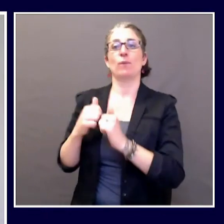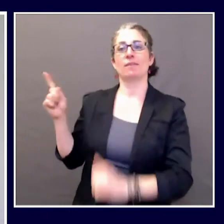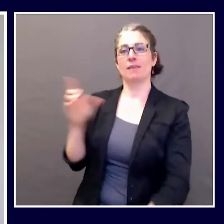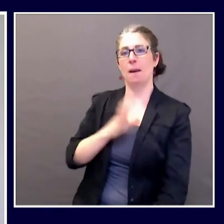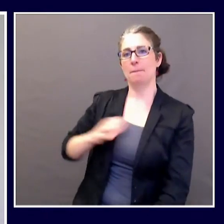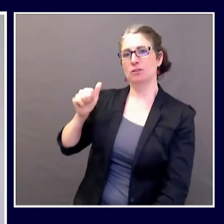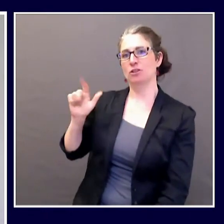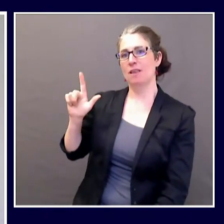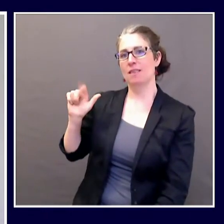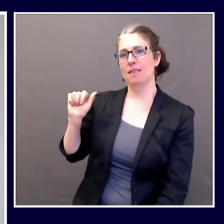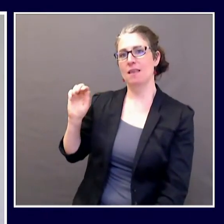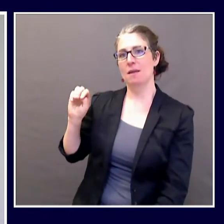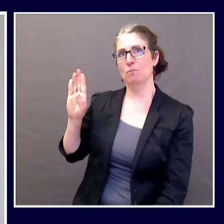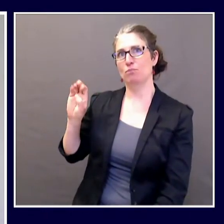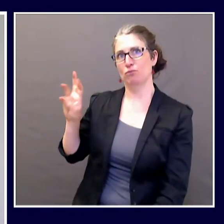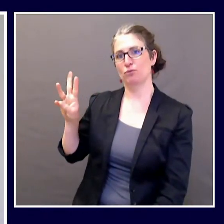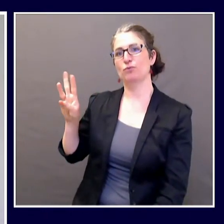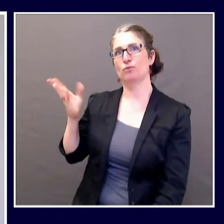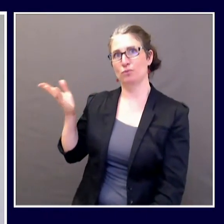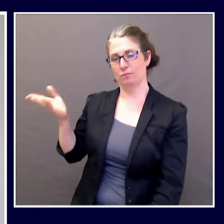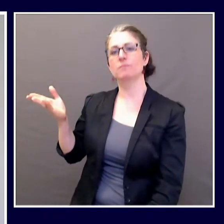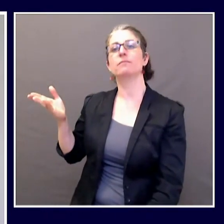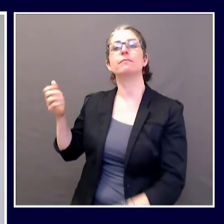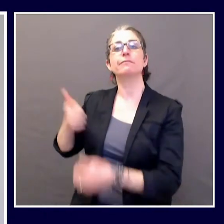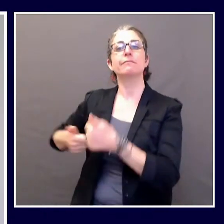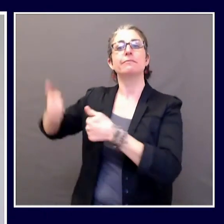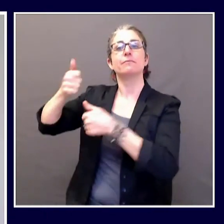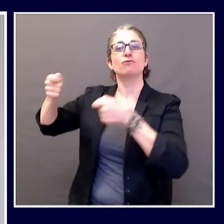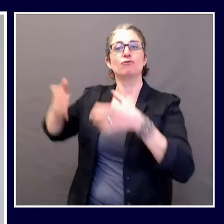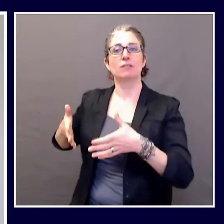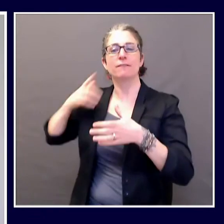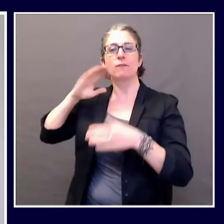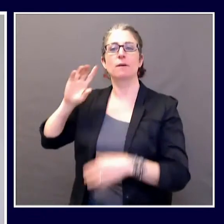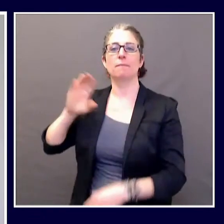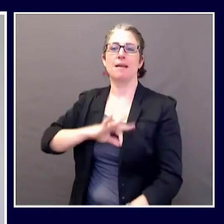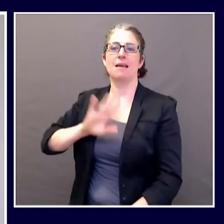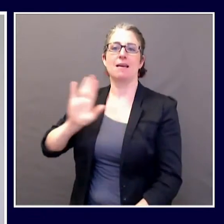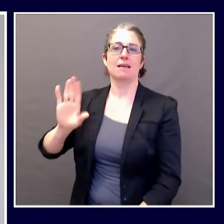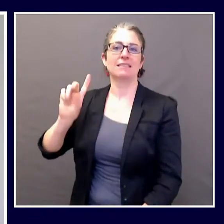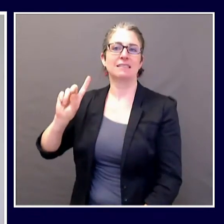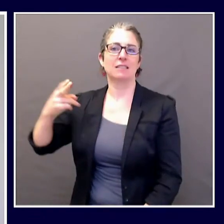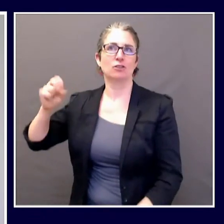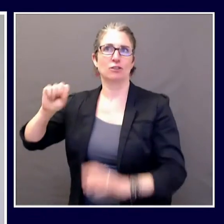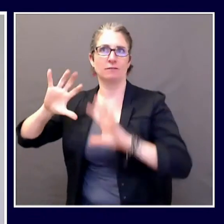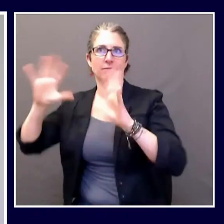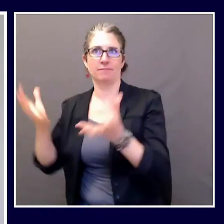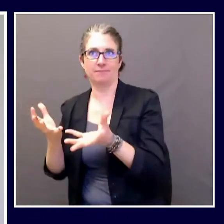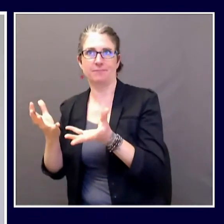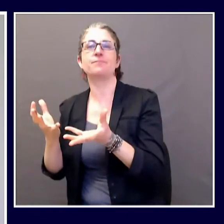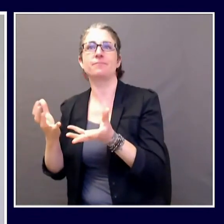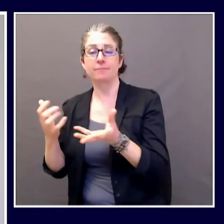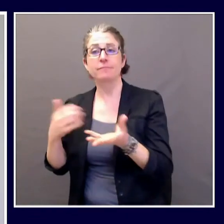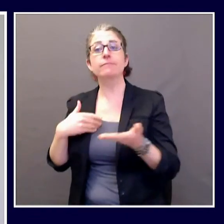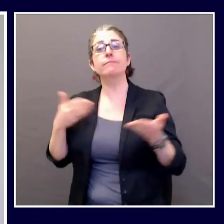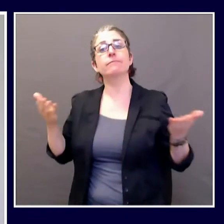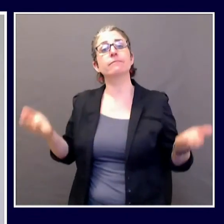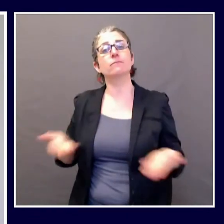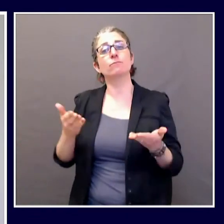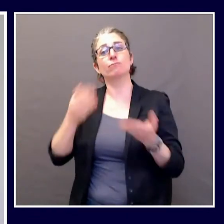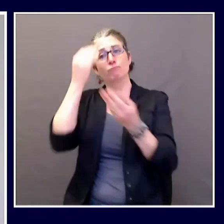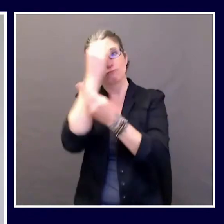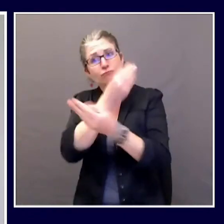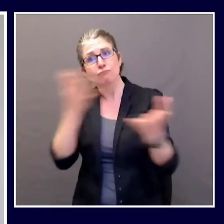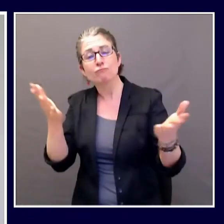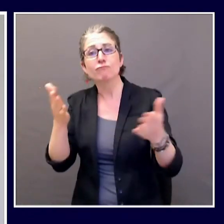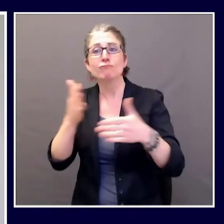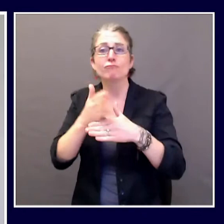Lambrew from Maine's Department of Health and Human Services. Commissioner Lambrew and I are pleased to be able to join you all this afternoon to